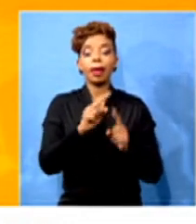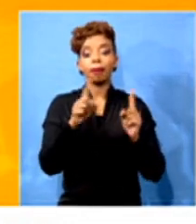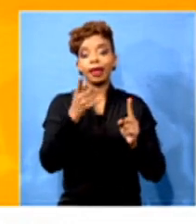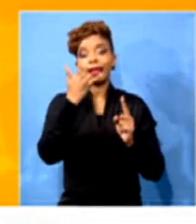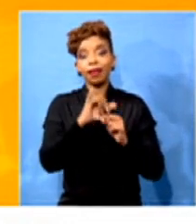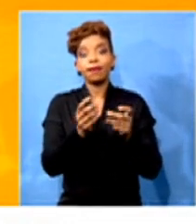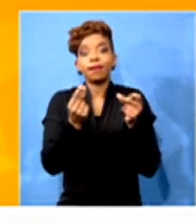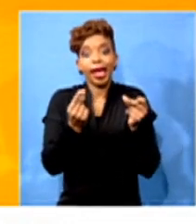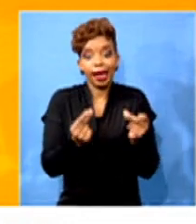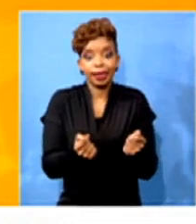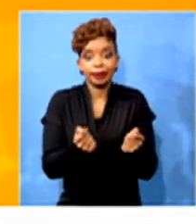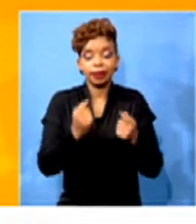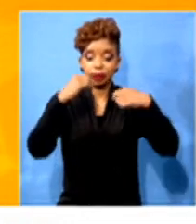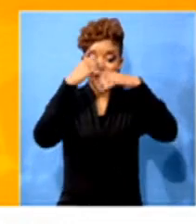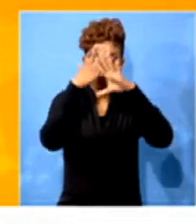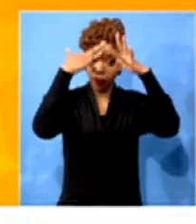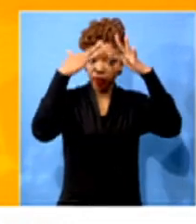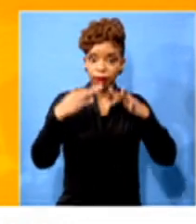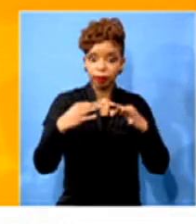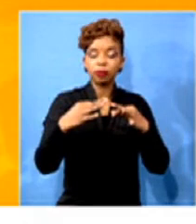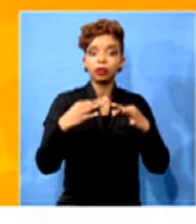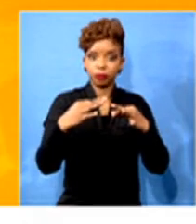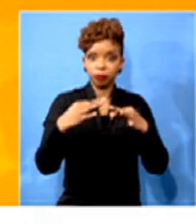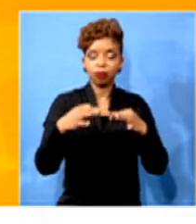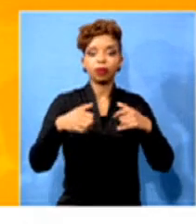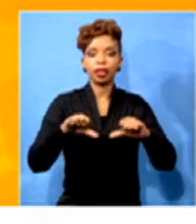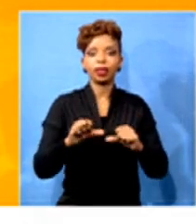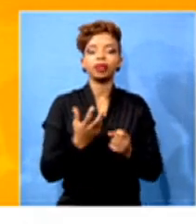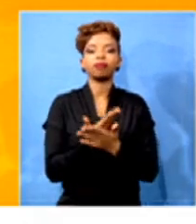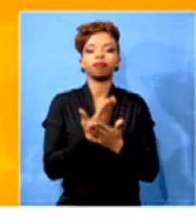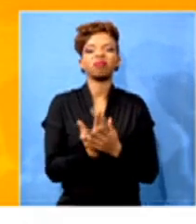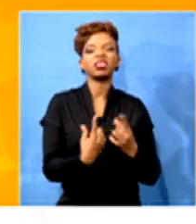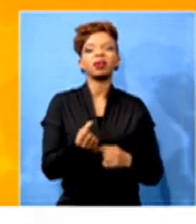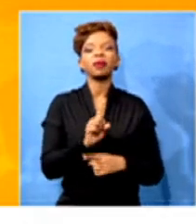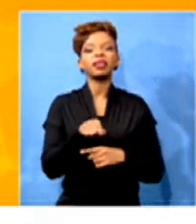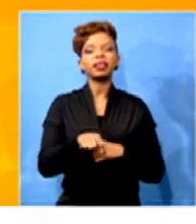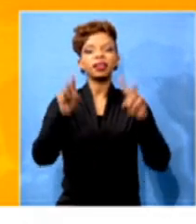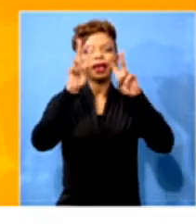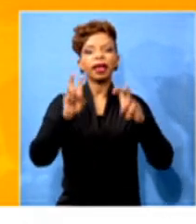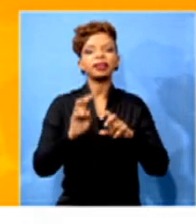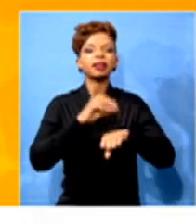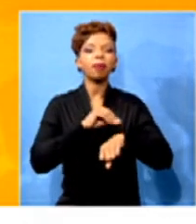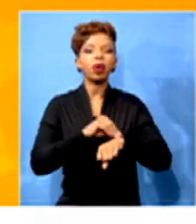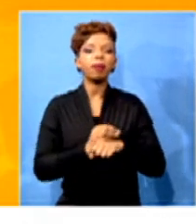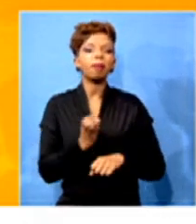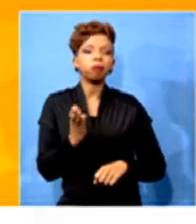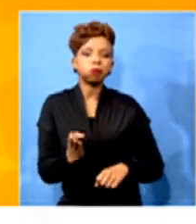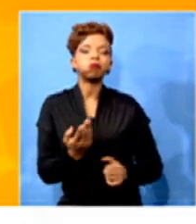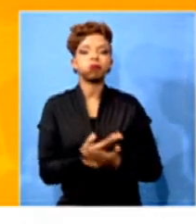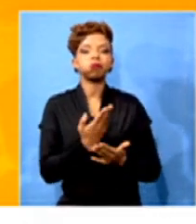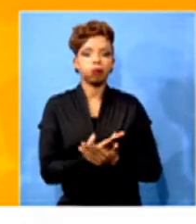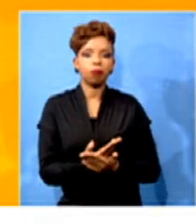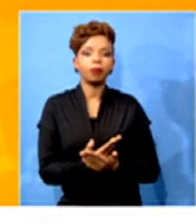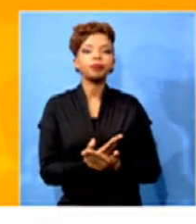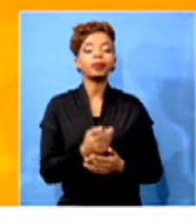focused decisions are taken about the ongoing energy crisis. And this is in stark contrast to what the Chief Executive Officer of